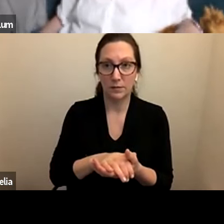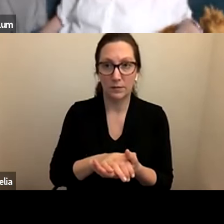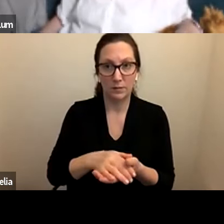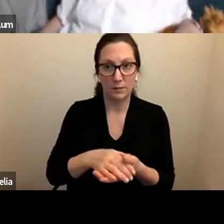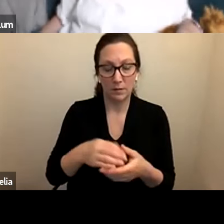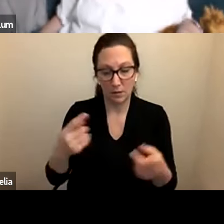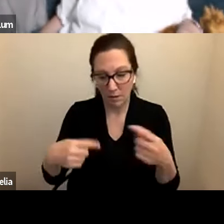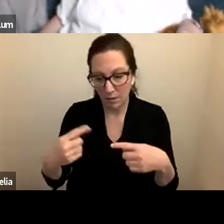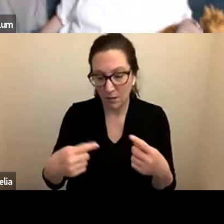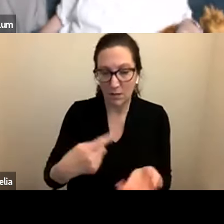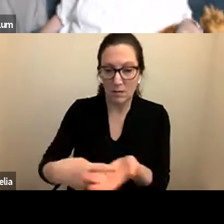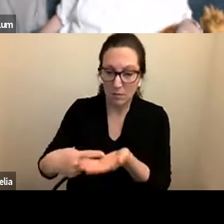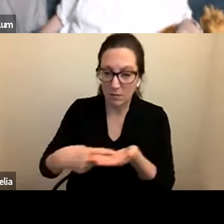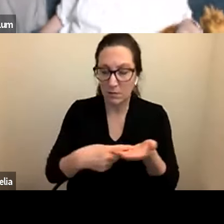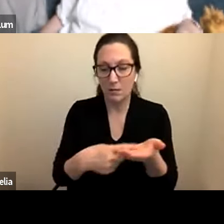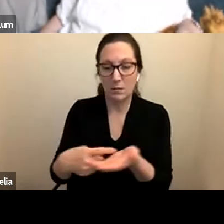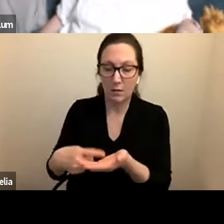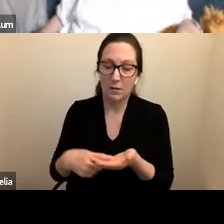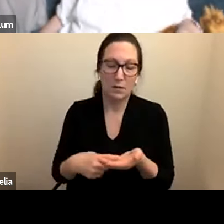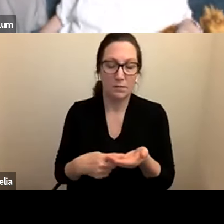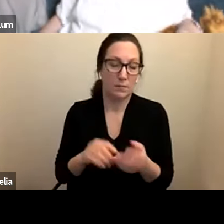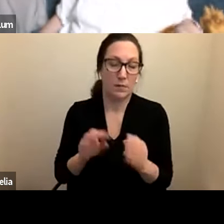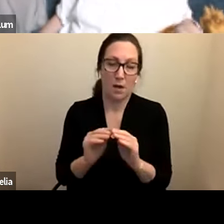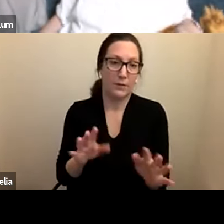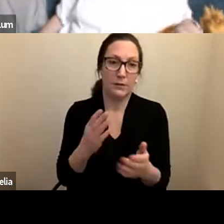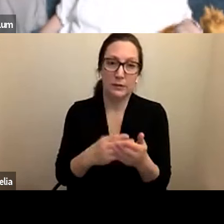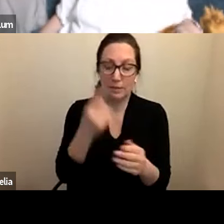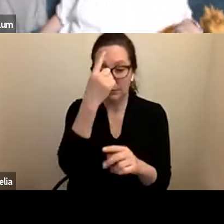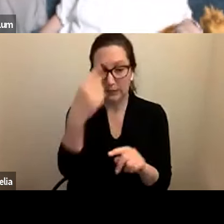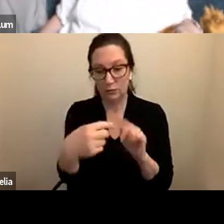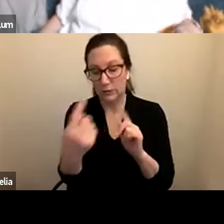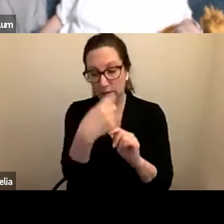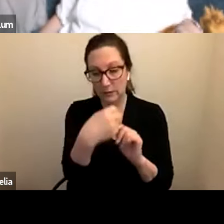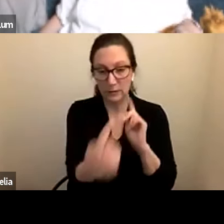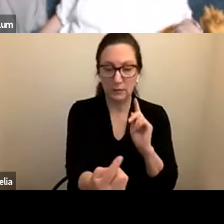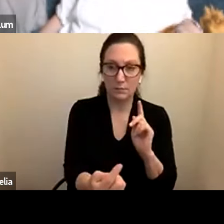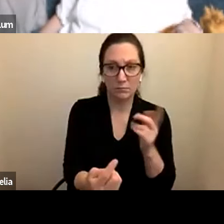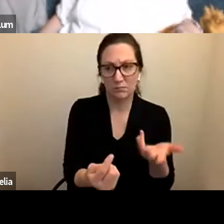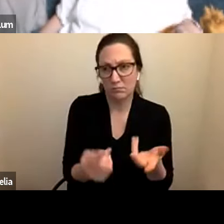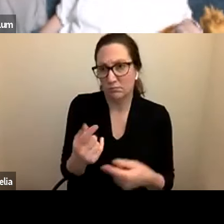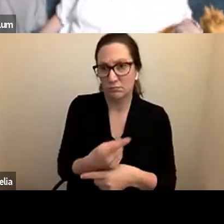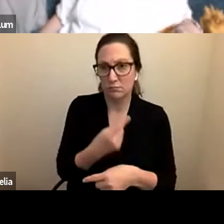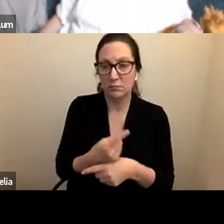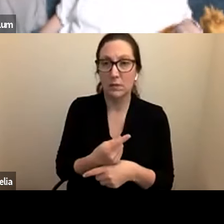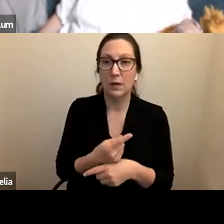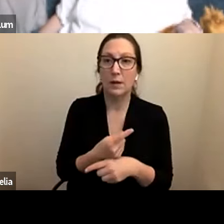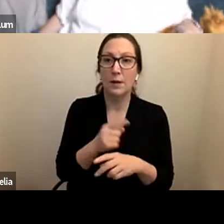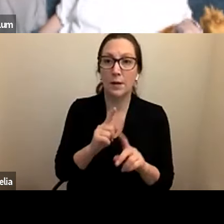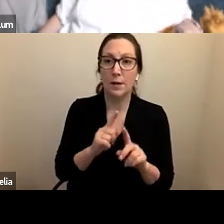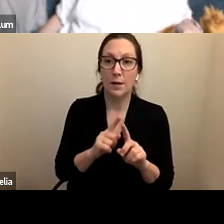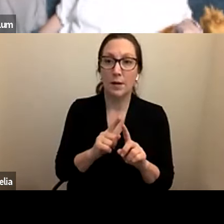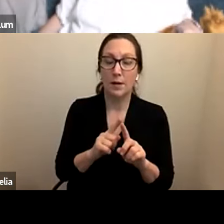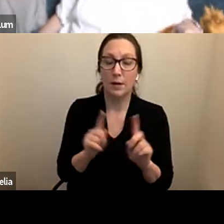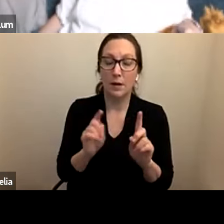obviously there are disagreements, there always will be. But if you'll simply look at the